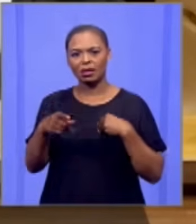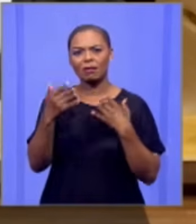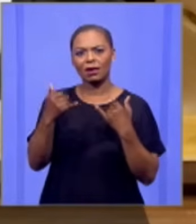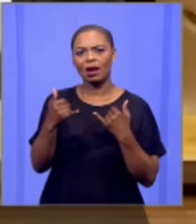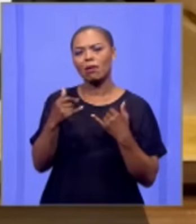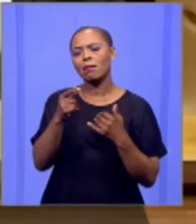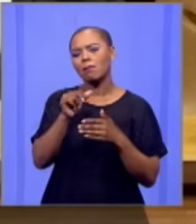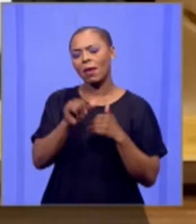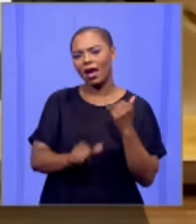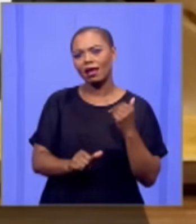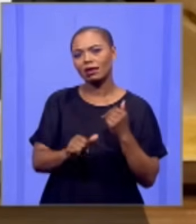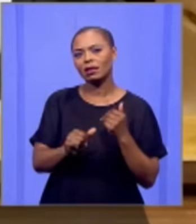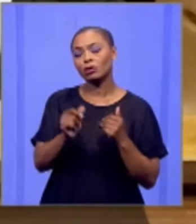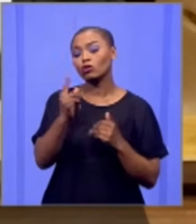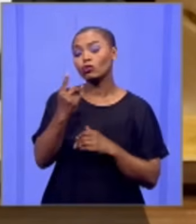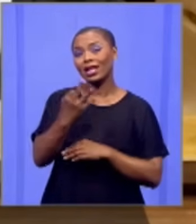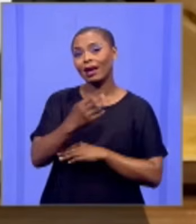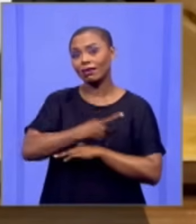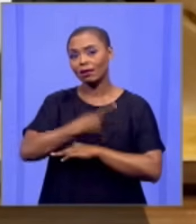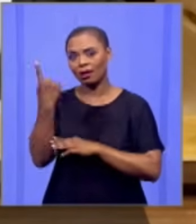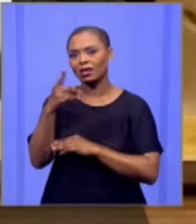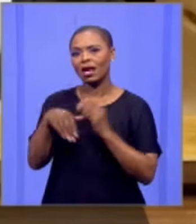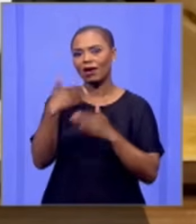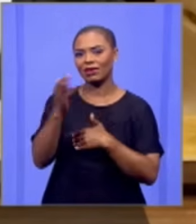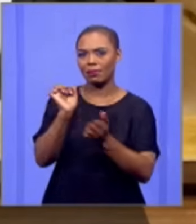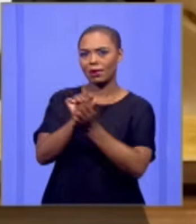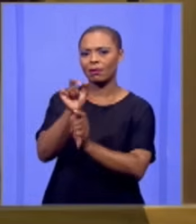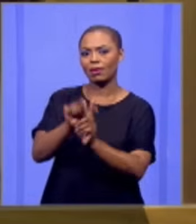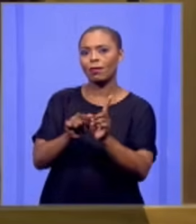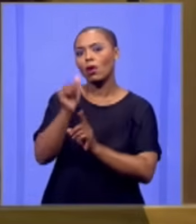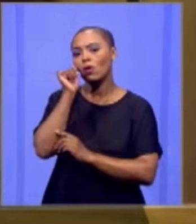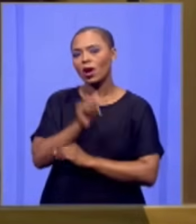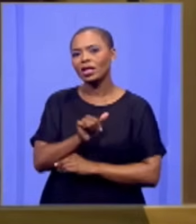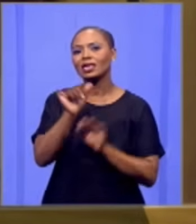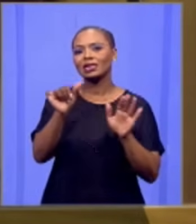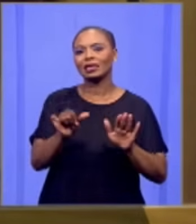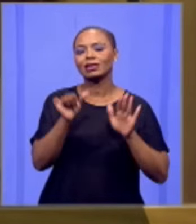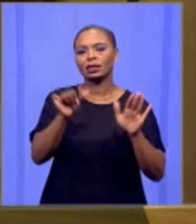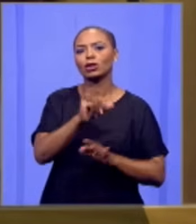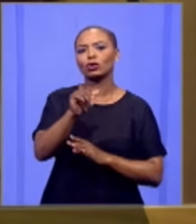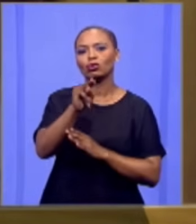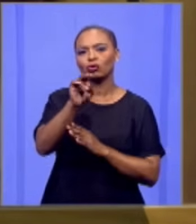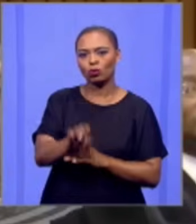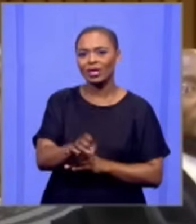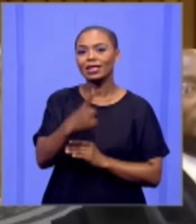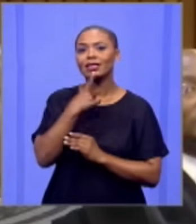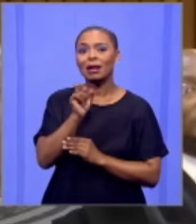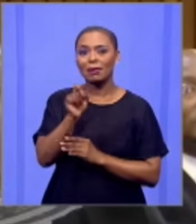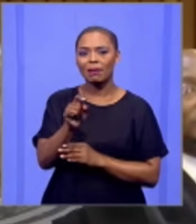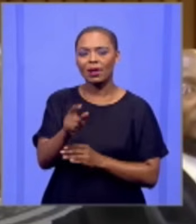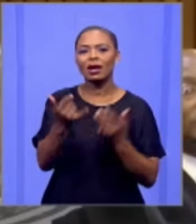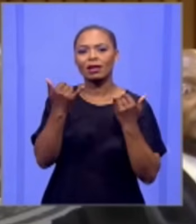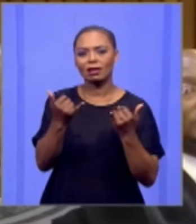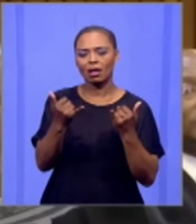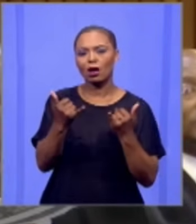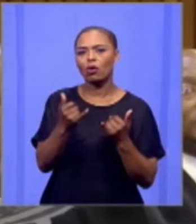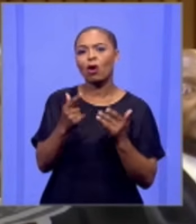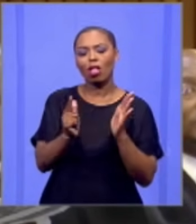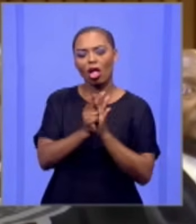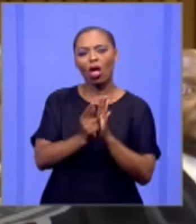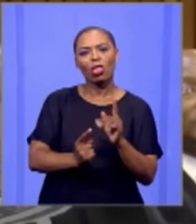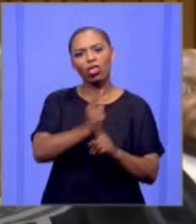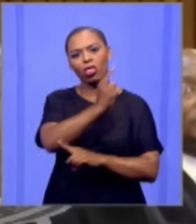a mararo go latela ka morago ga go swarwa ga gagwe ka la 16 June, o re go swarwa ga gagwe go be go sa